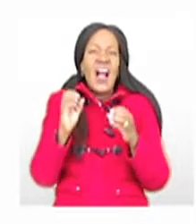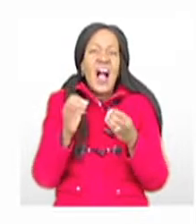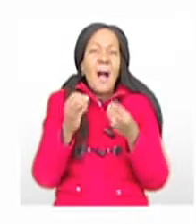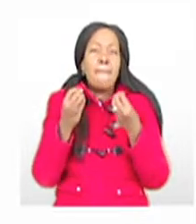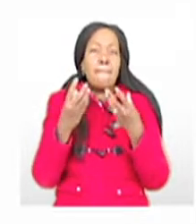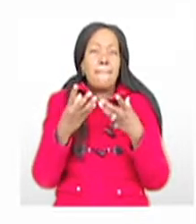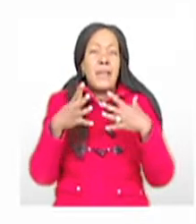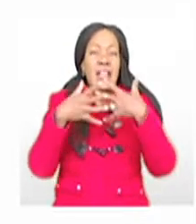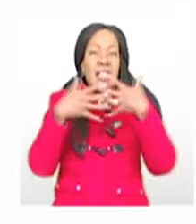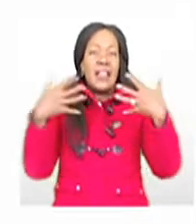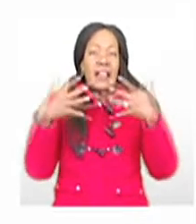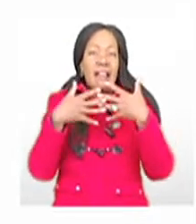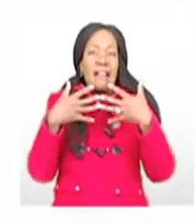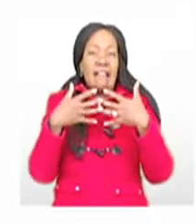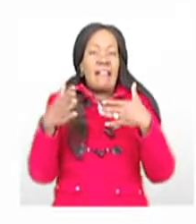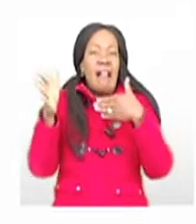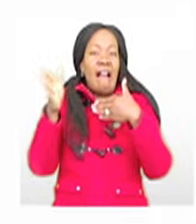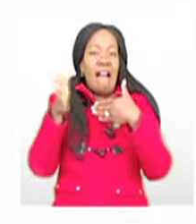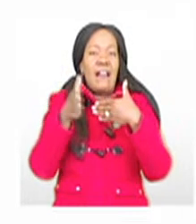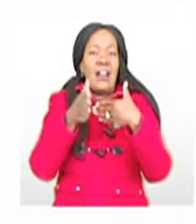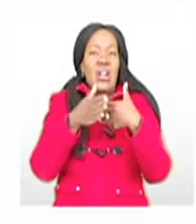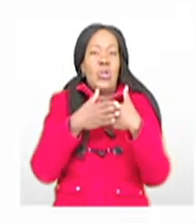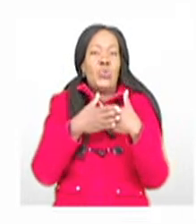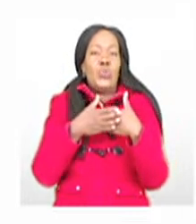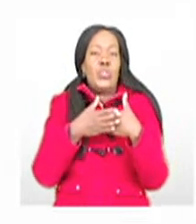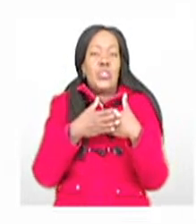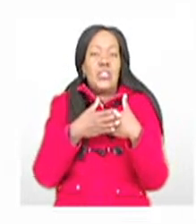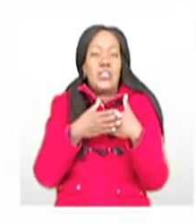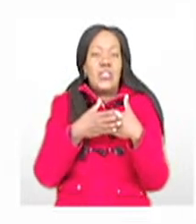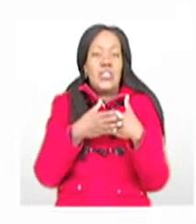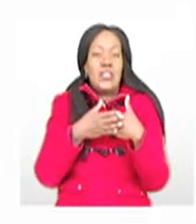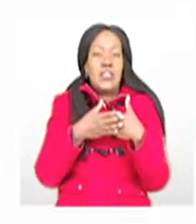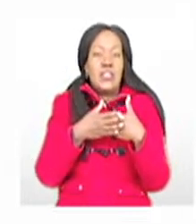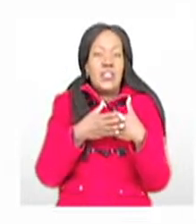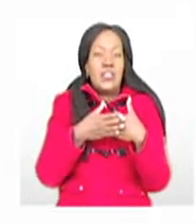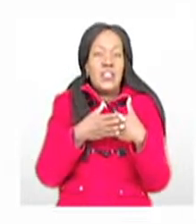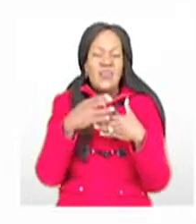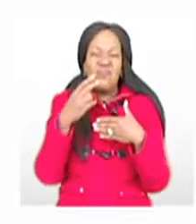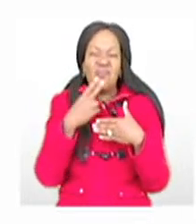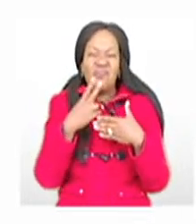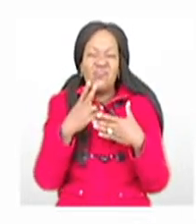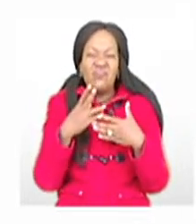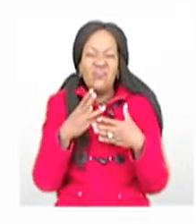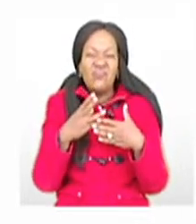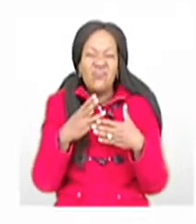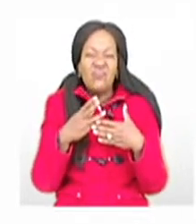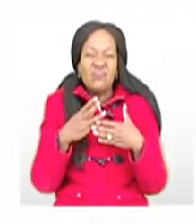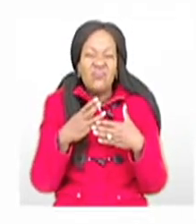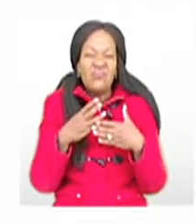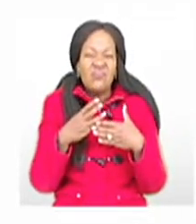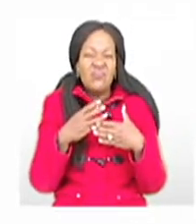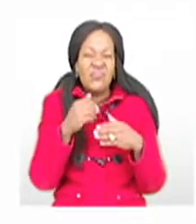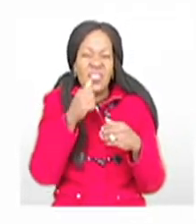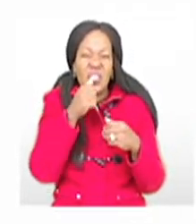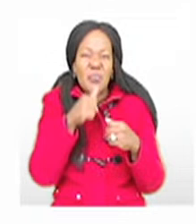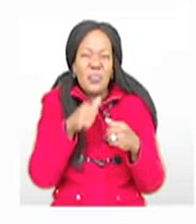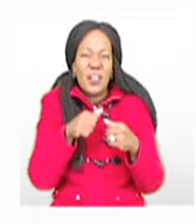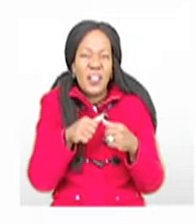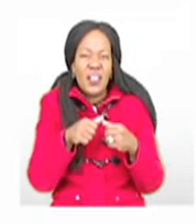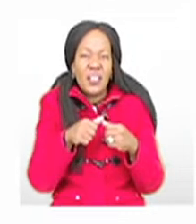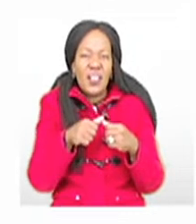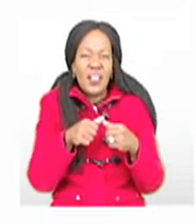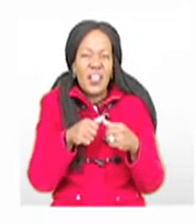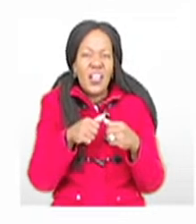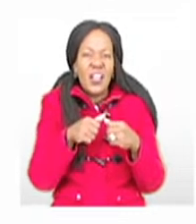many gates are closed? Let's look closely. Remember, we are on